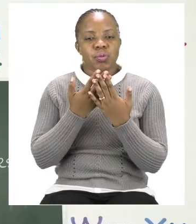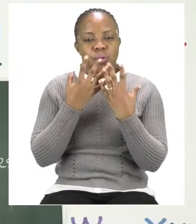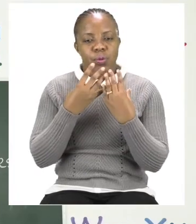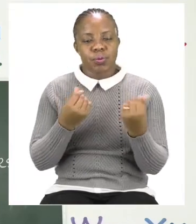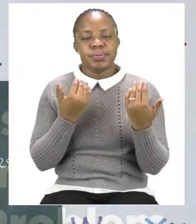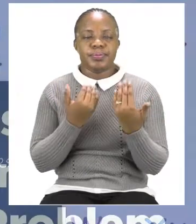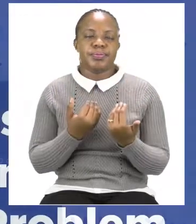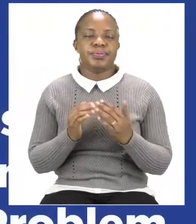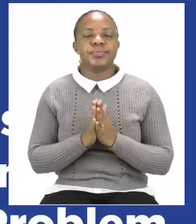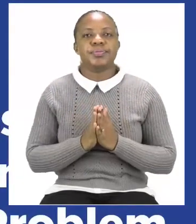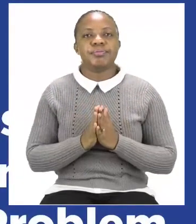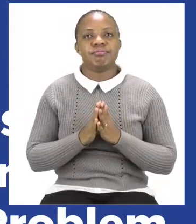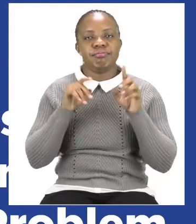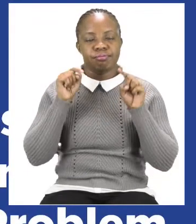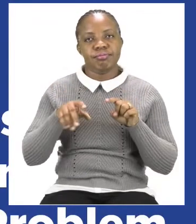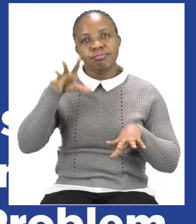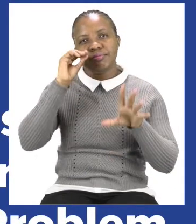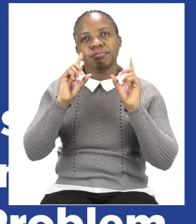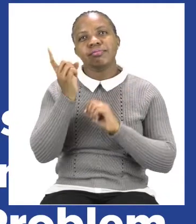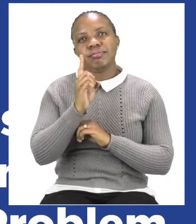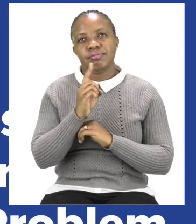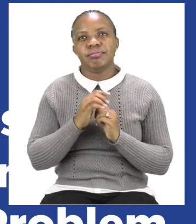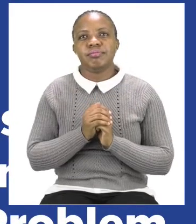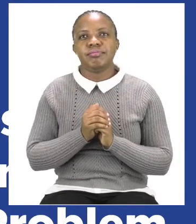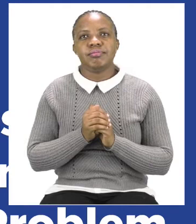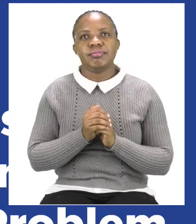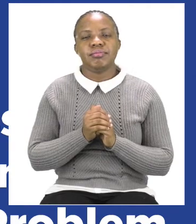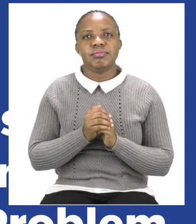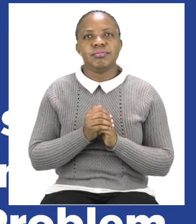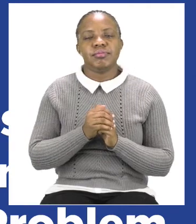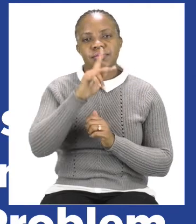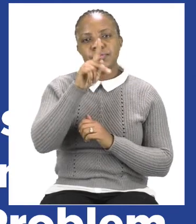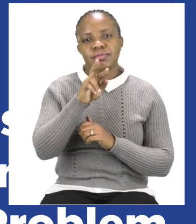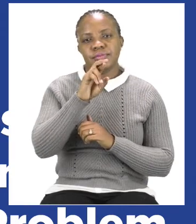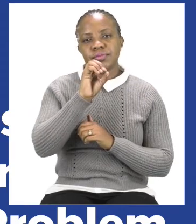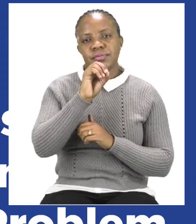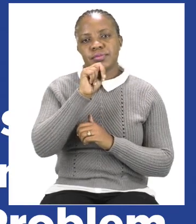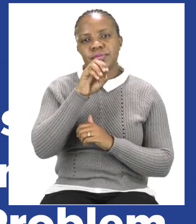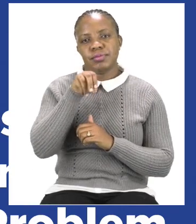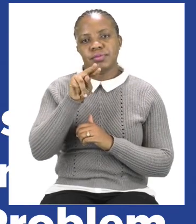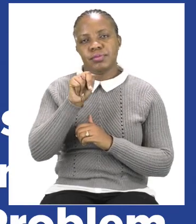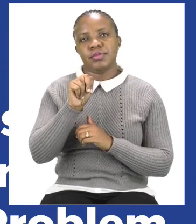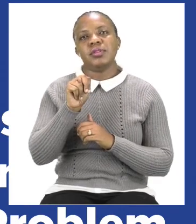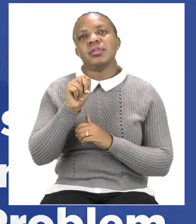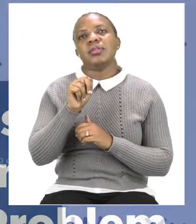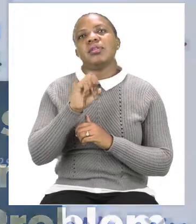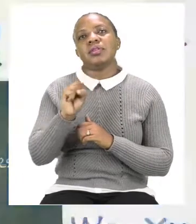For today's lesson, we will be talking about pronouns and problem